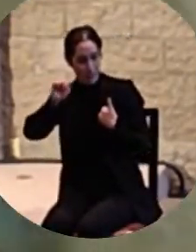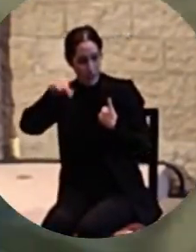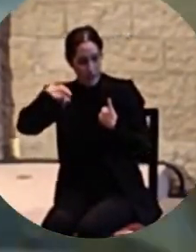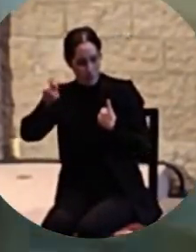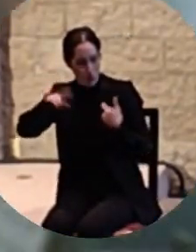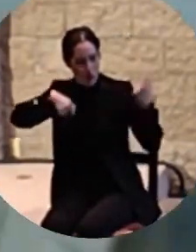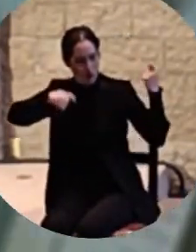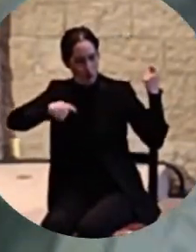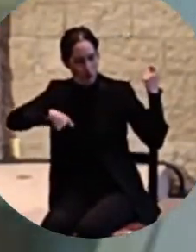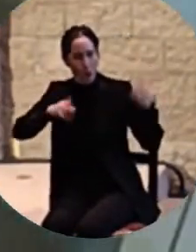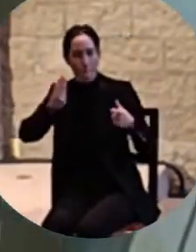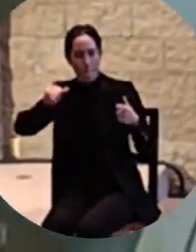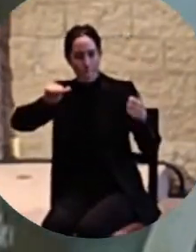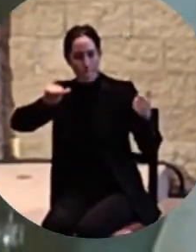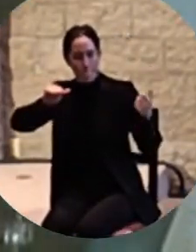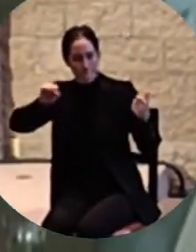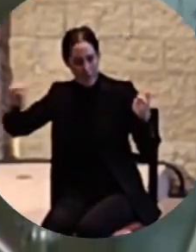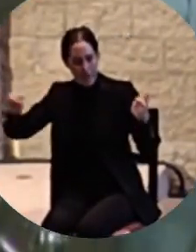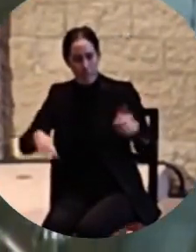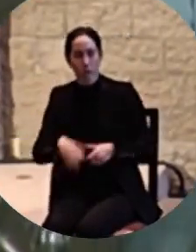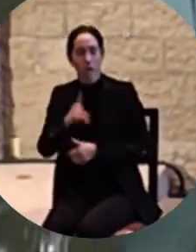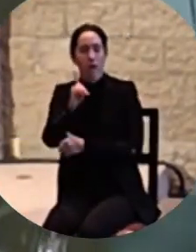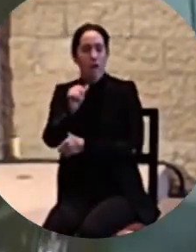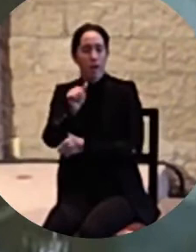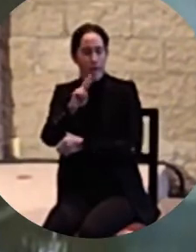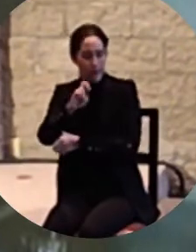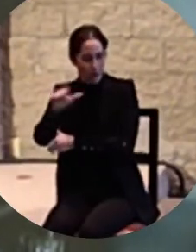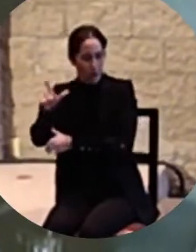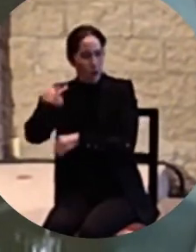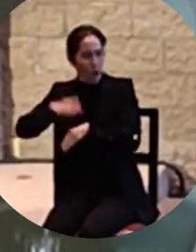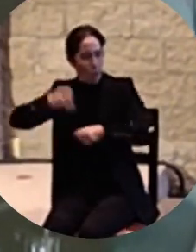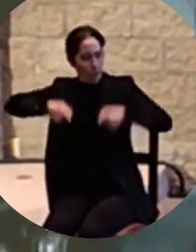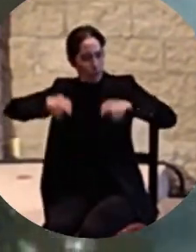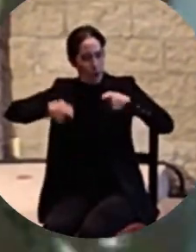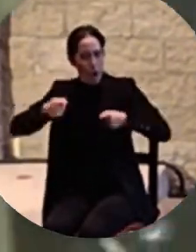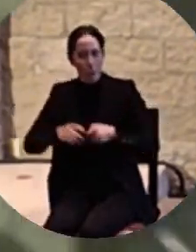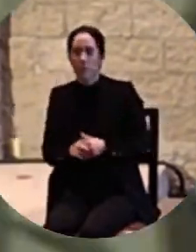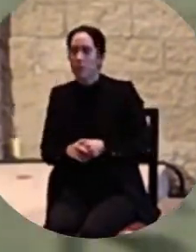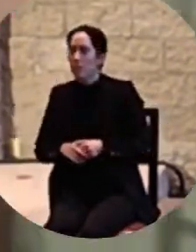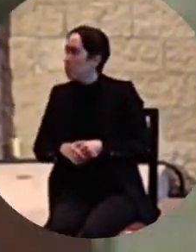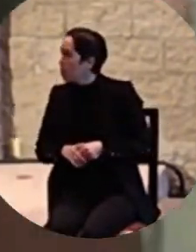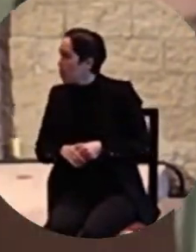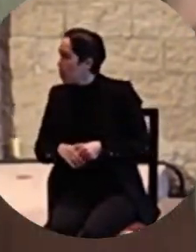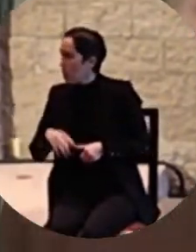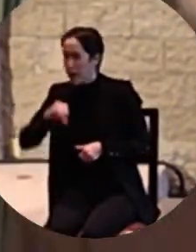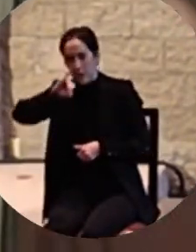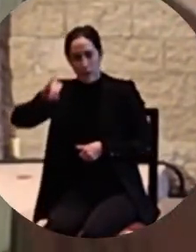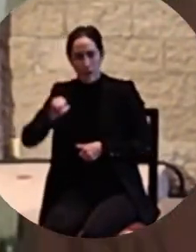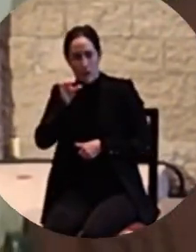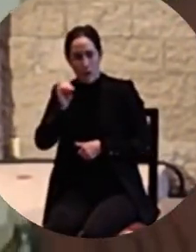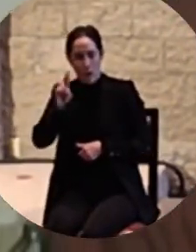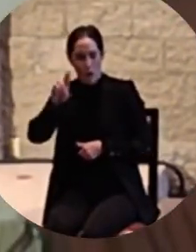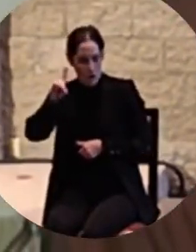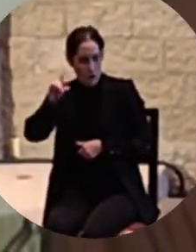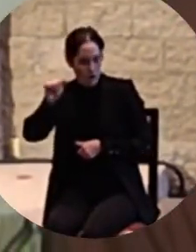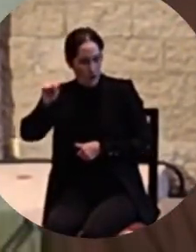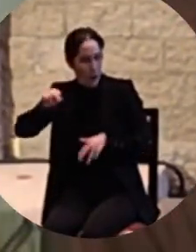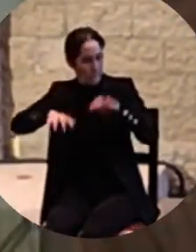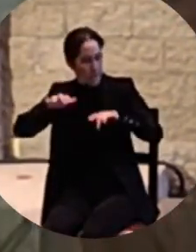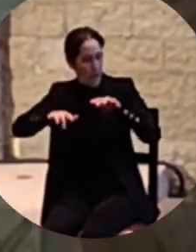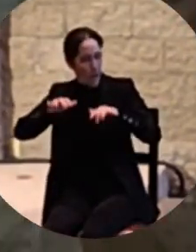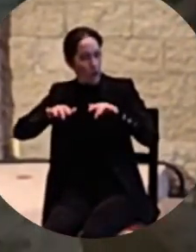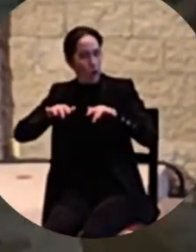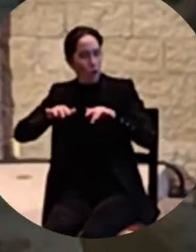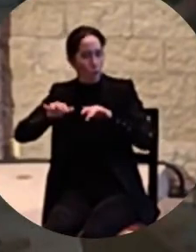the drums. And this is his first time here. This is Jordan Hedlund on the piano this morning, and vocals. Oh, Jordan, it's good to have all of you